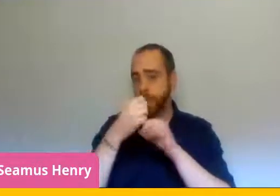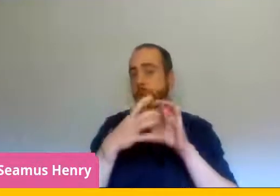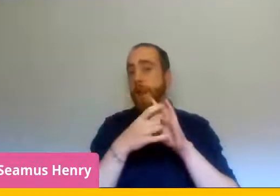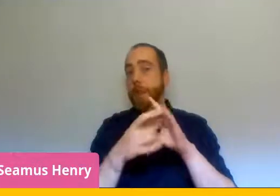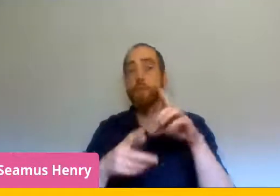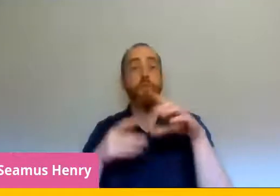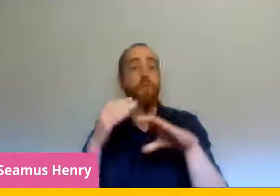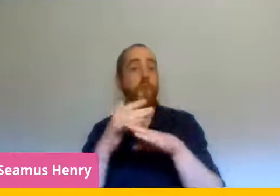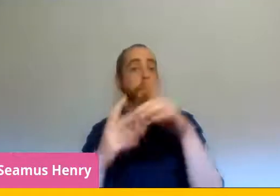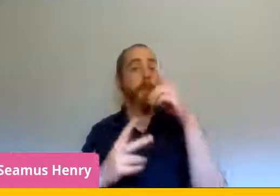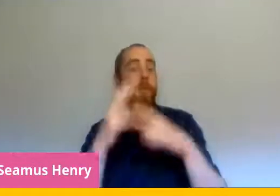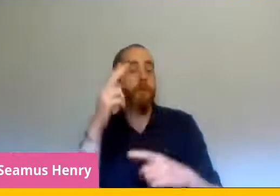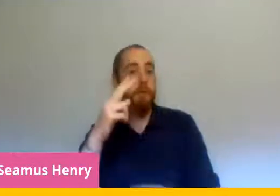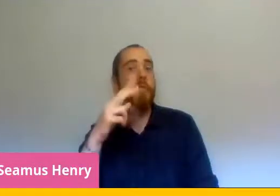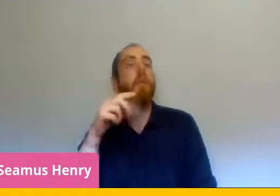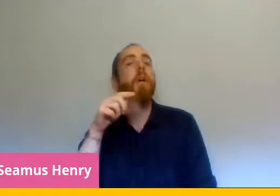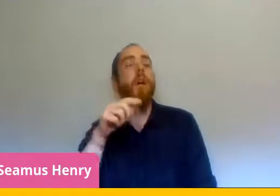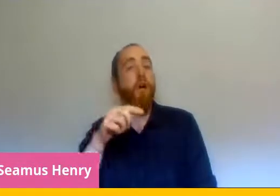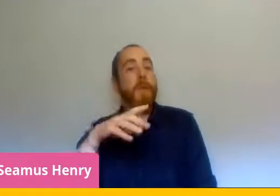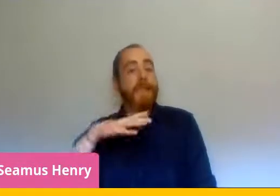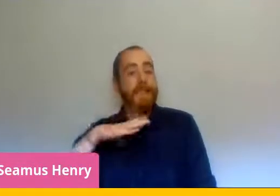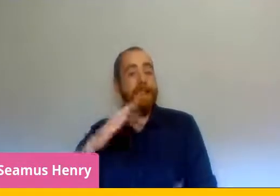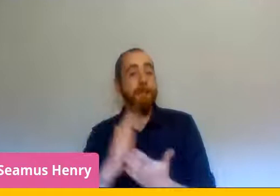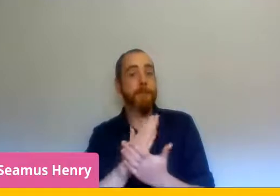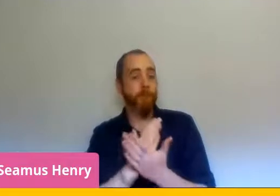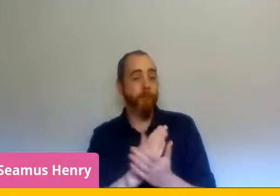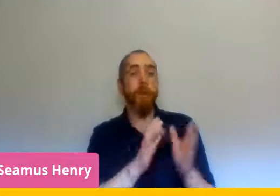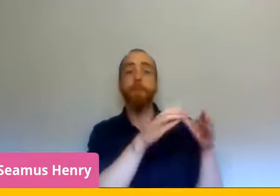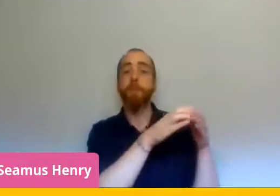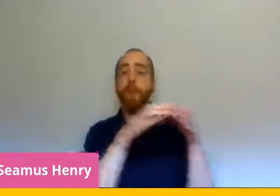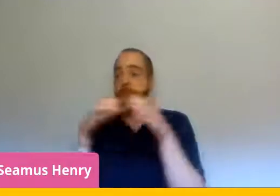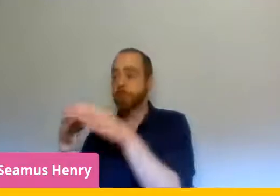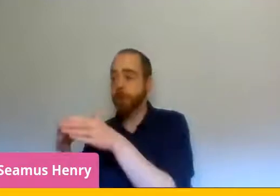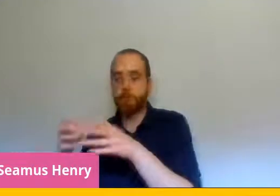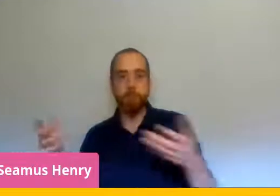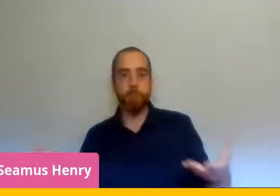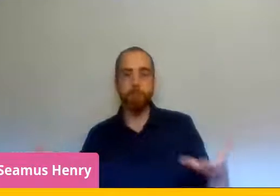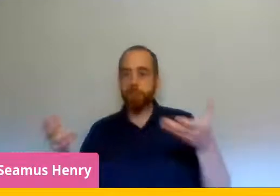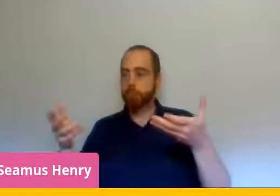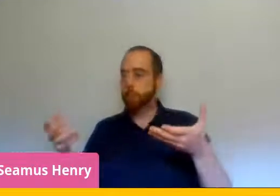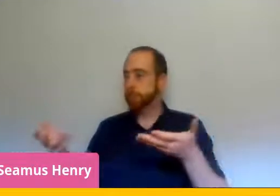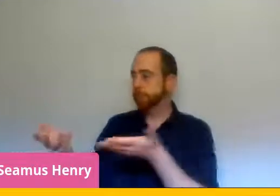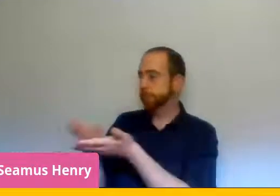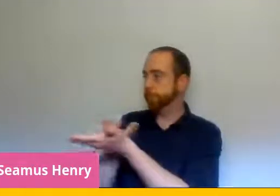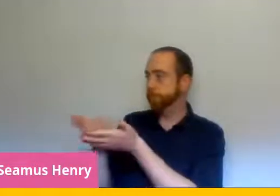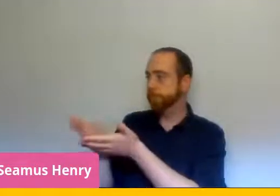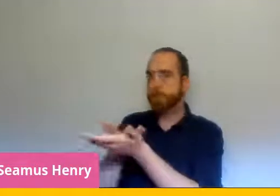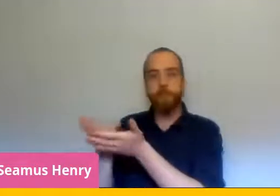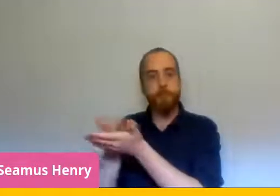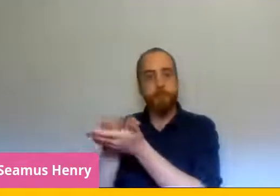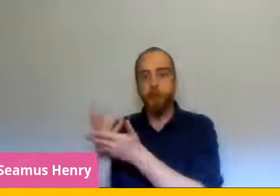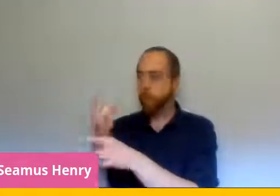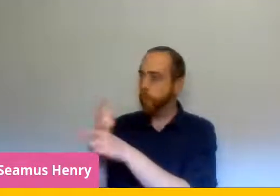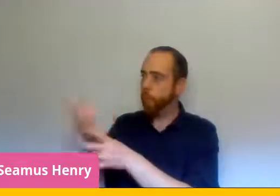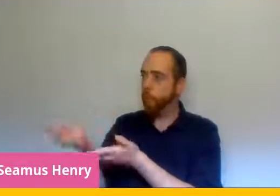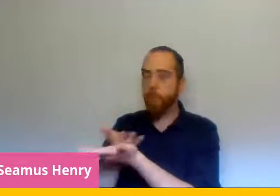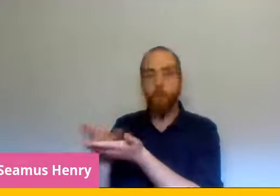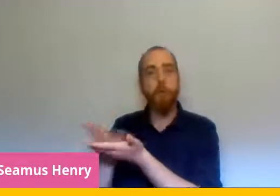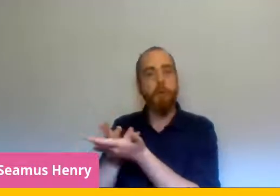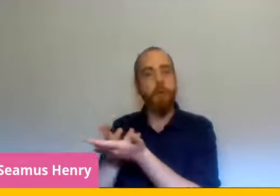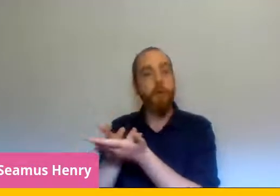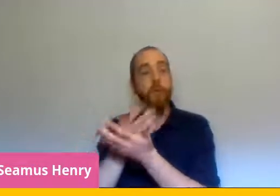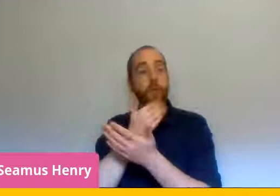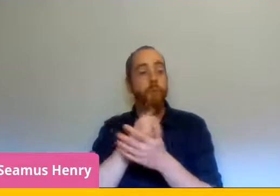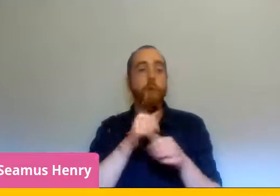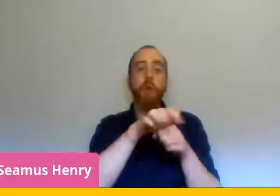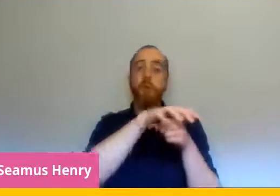to that we need to be making sure that branches are talking to each other, that, you know, we're using regional and national networks to talk to each other and